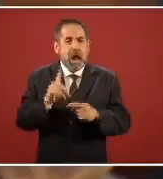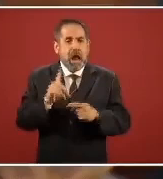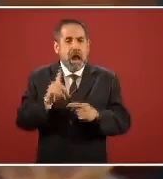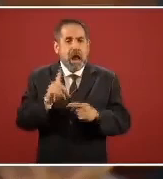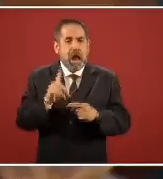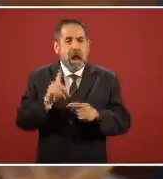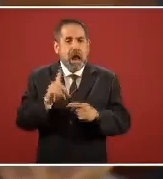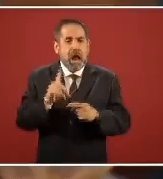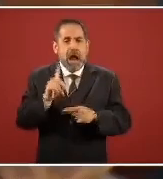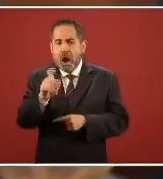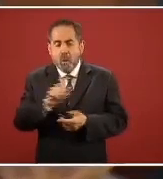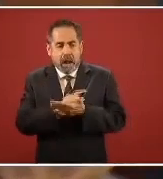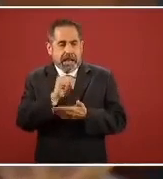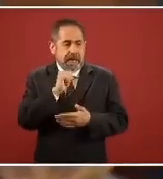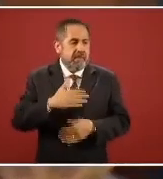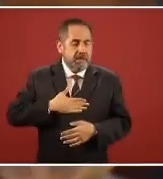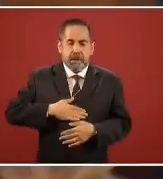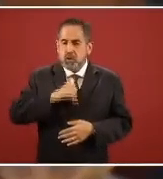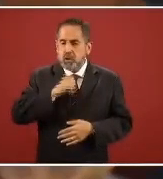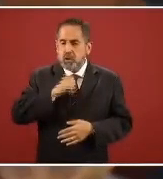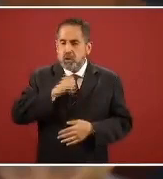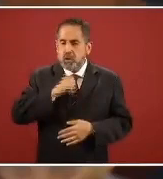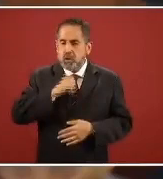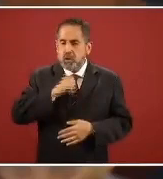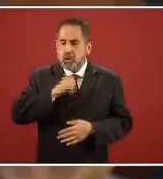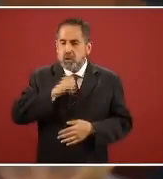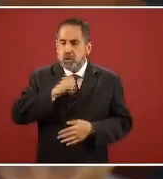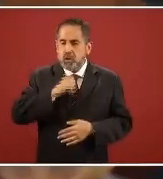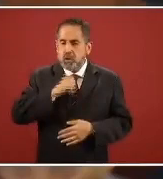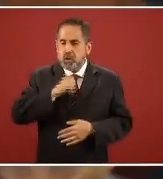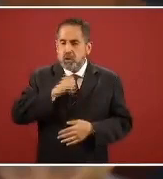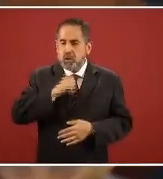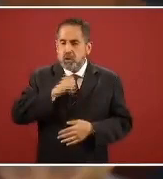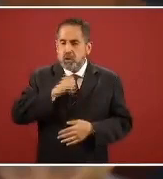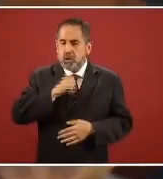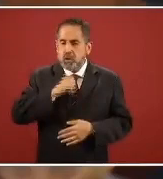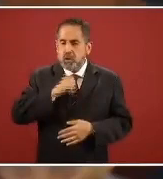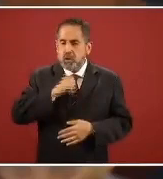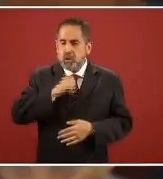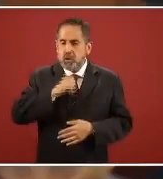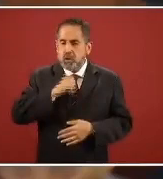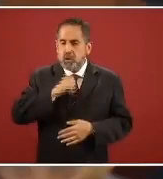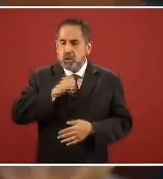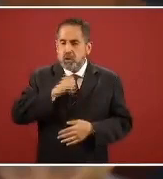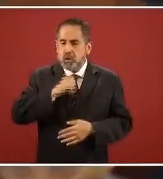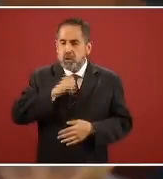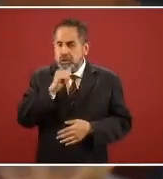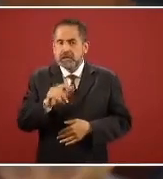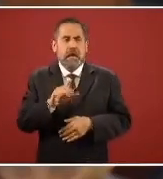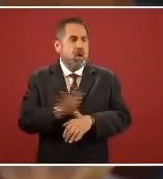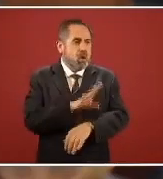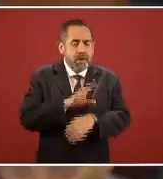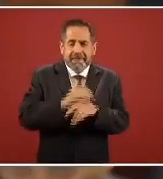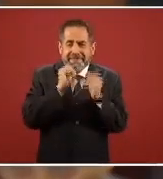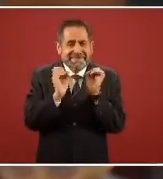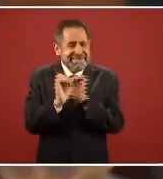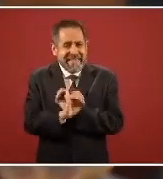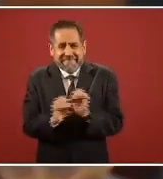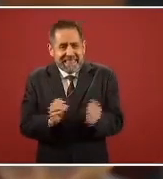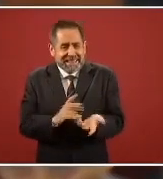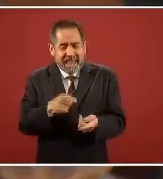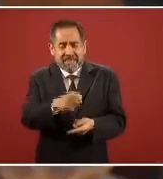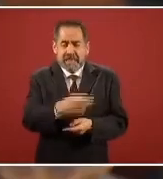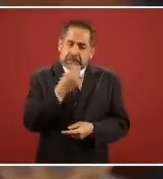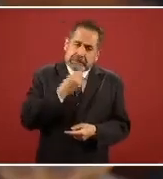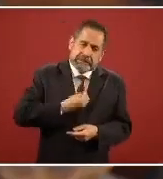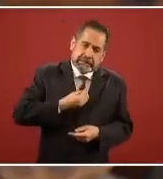no drinking water. Energía. No energy, no electricity, that is to say. Ni protecciones, además de que